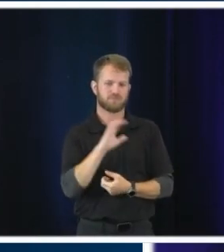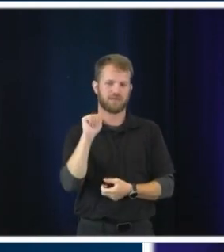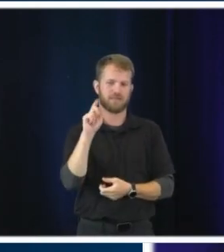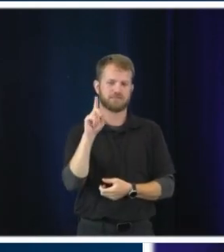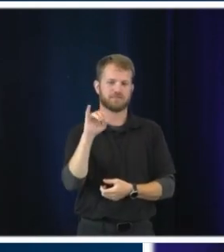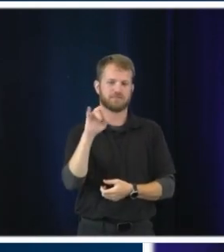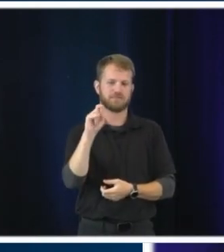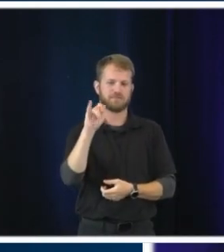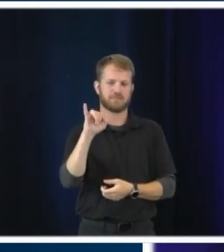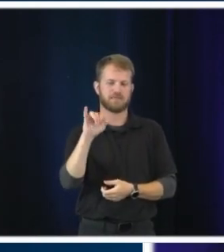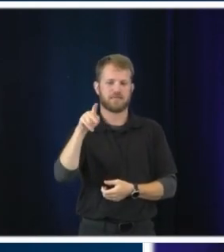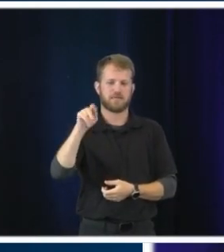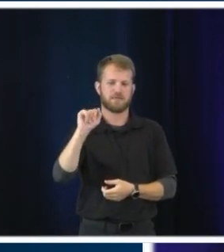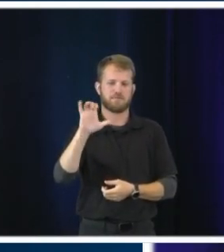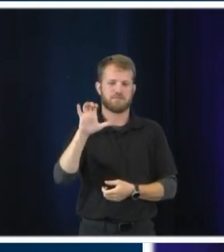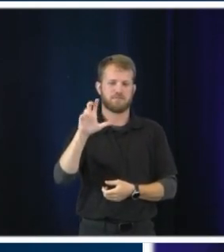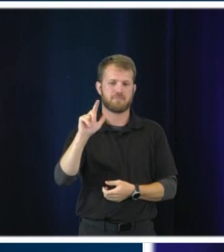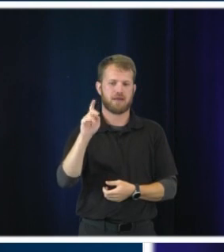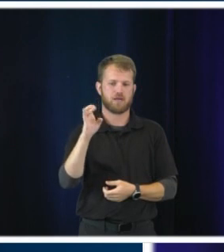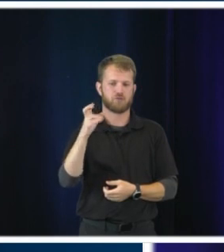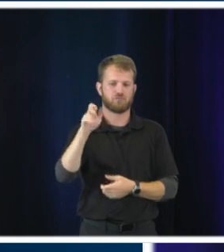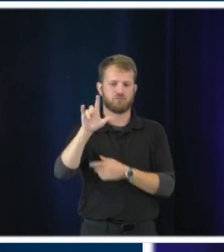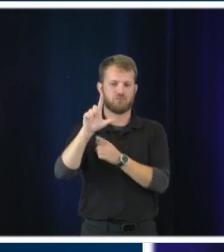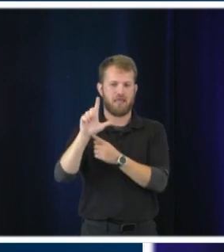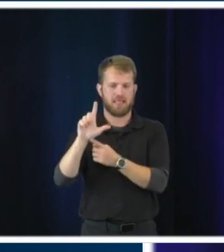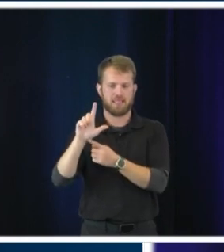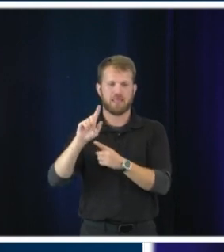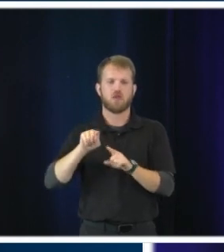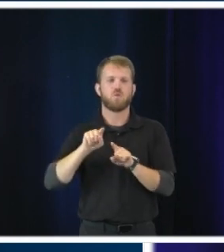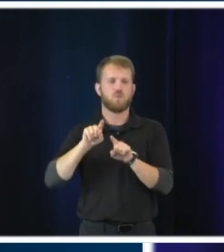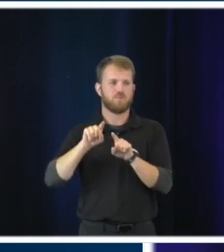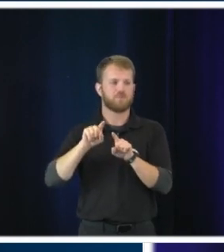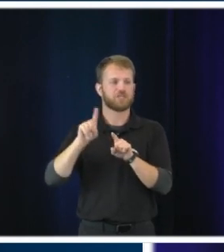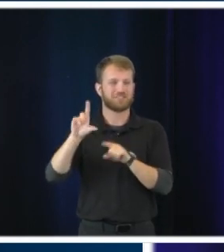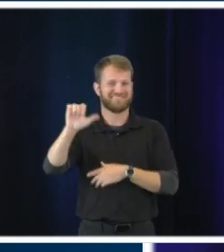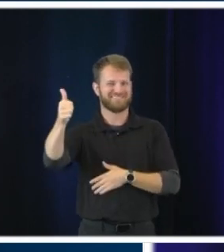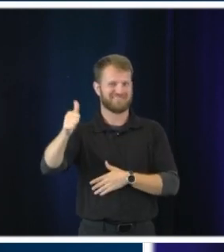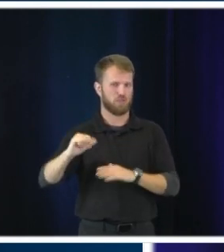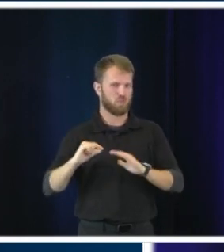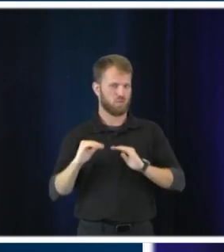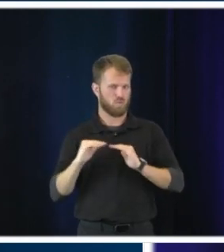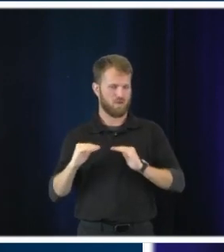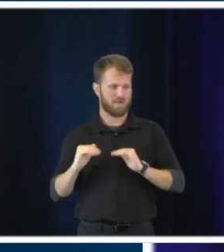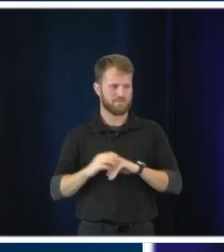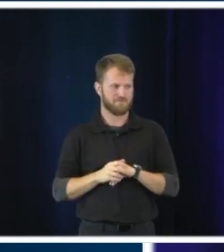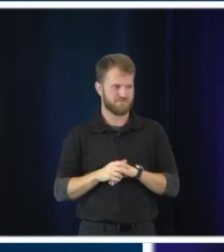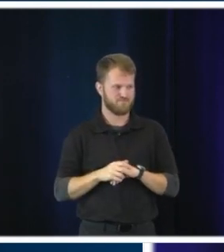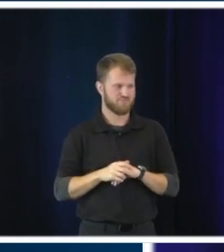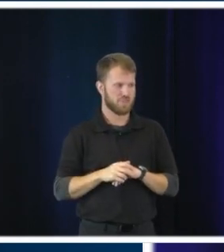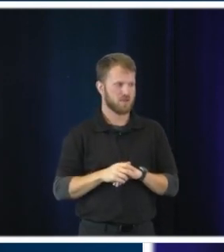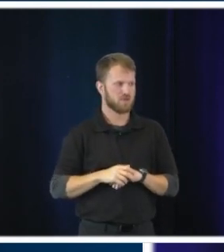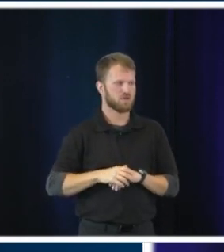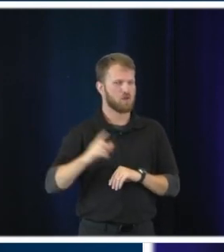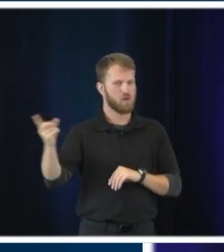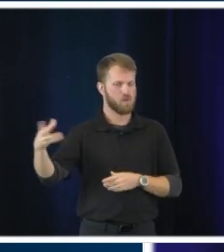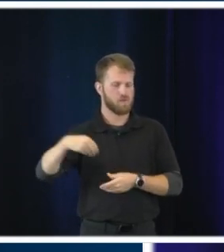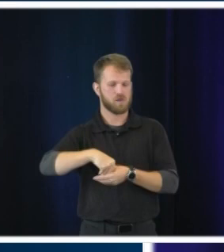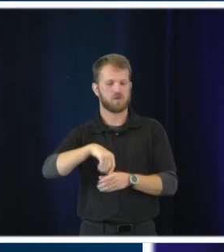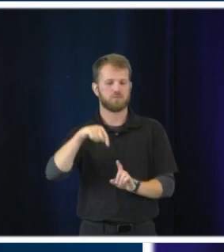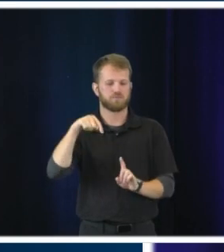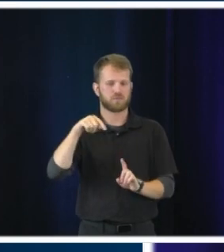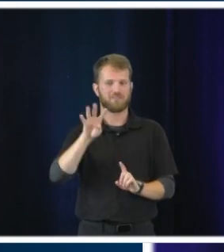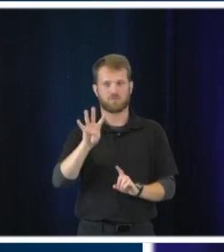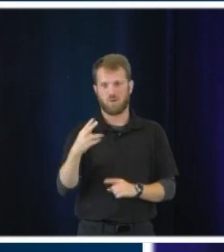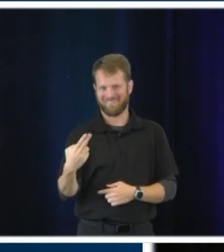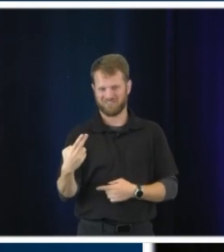Aditi Packerell attends Reynoldsburg High School and is in the 10th grade. Through her participation with 4-H,